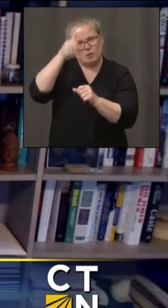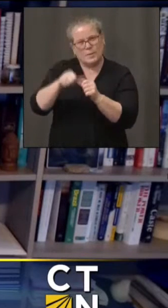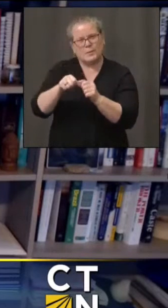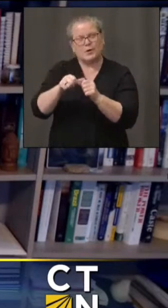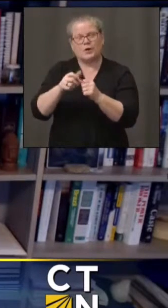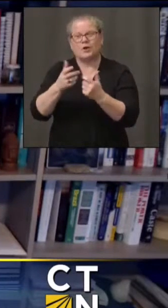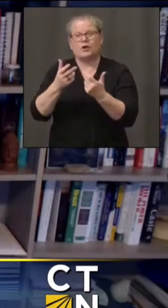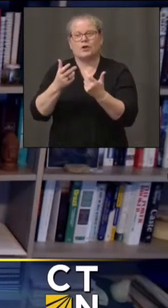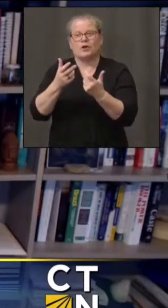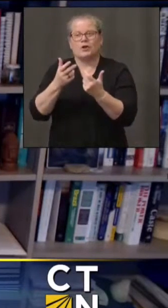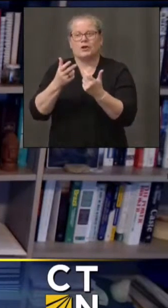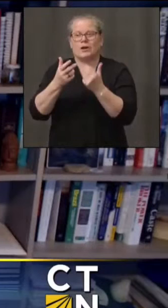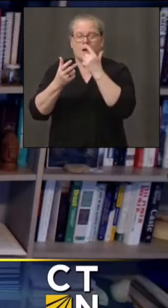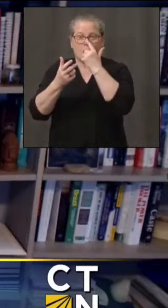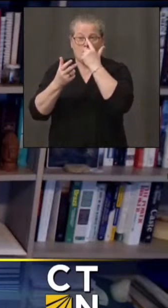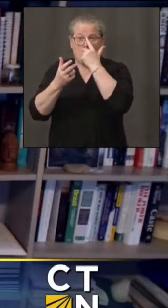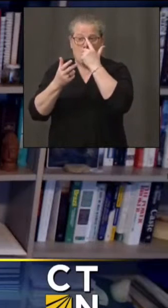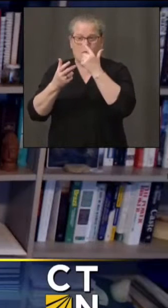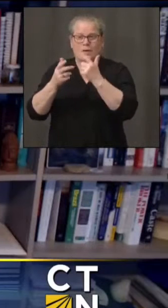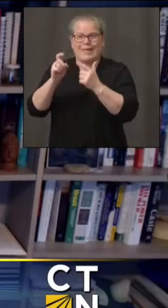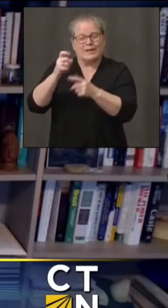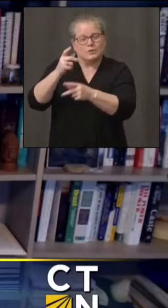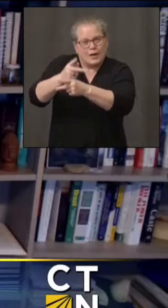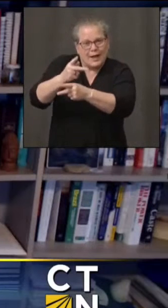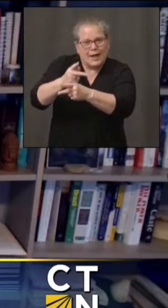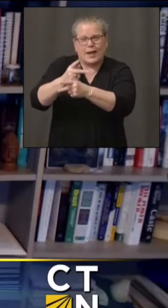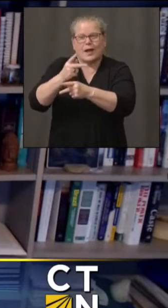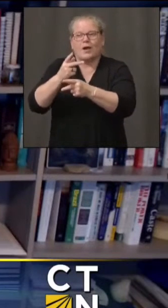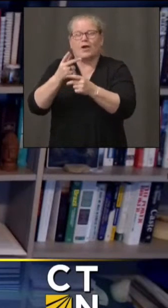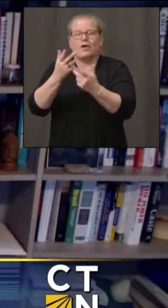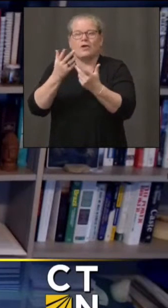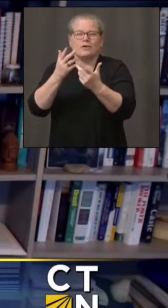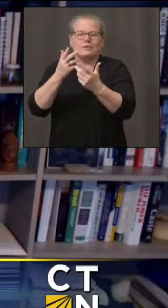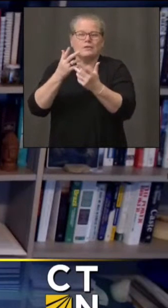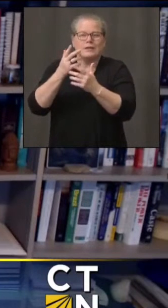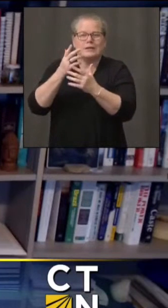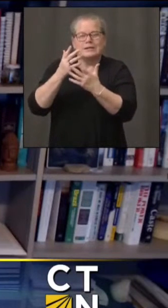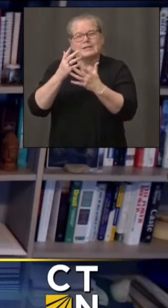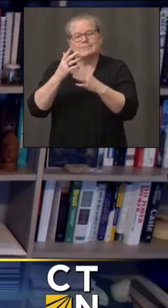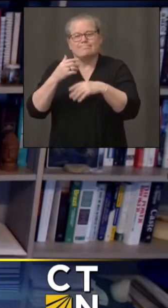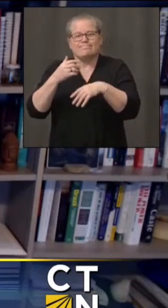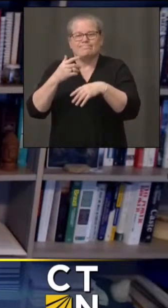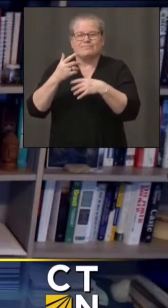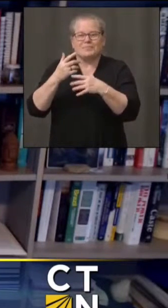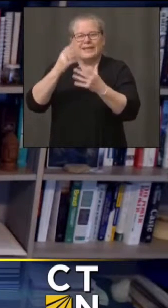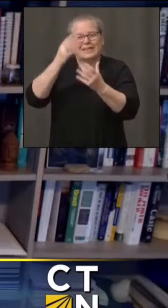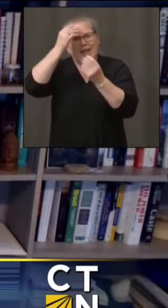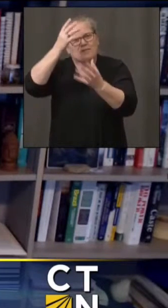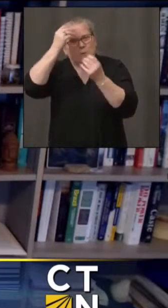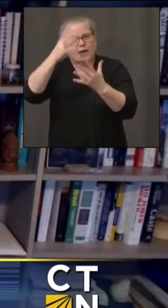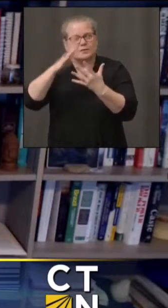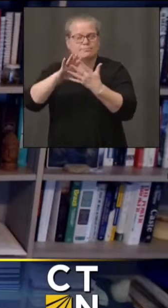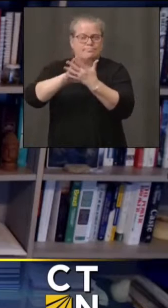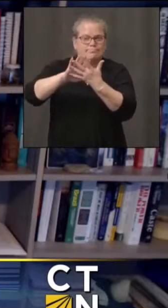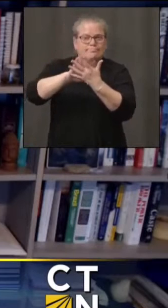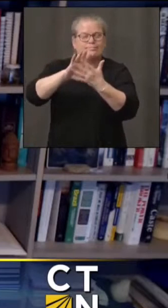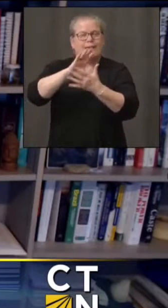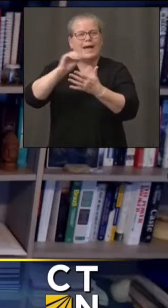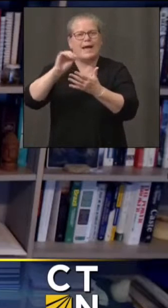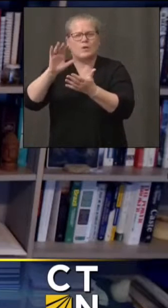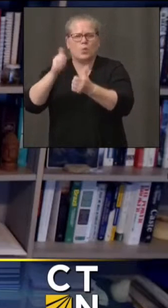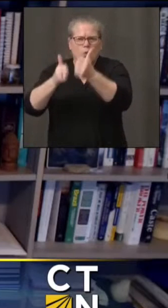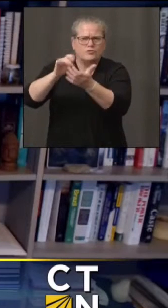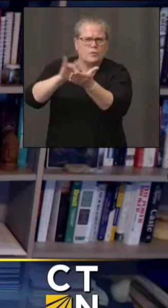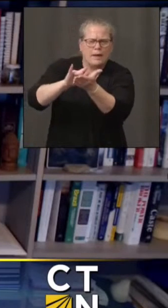the care of a patient. And I think what, the back and forth about the information, the use of the drugs and the